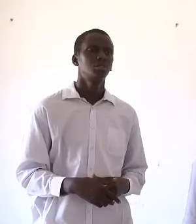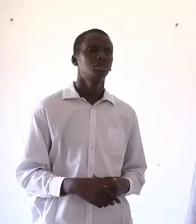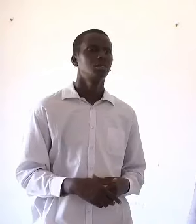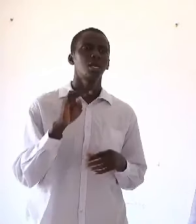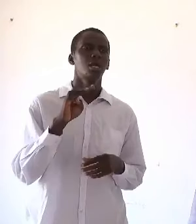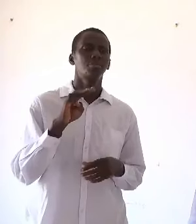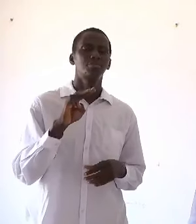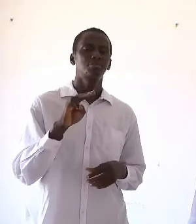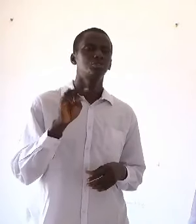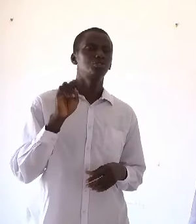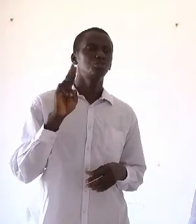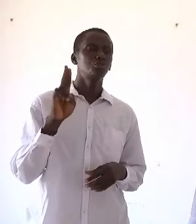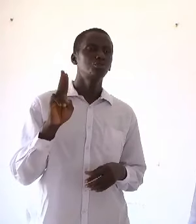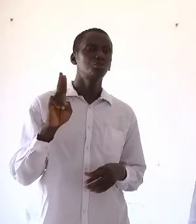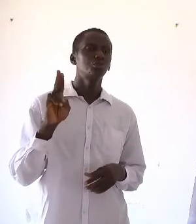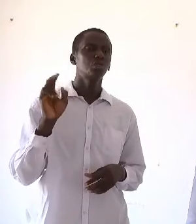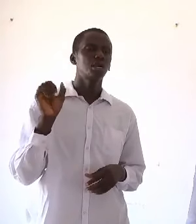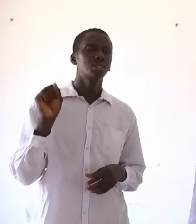to effectors.